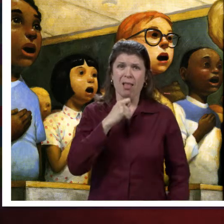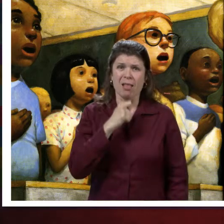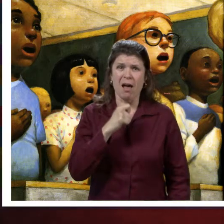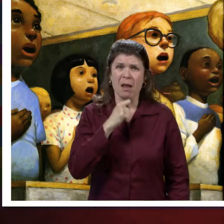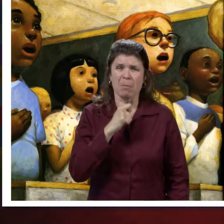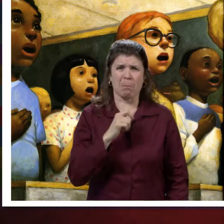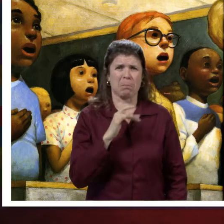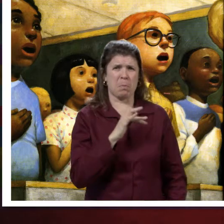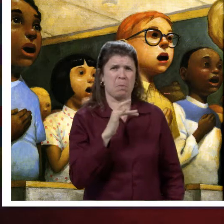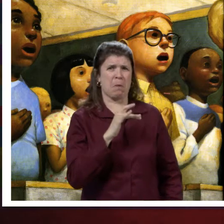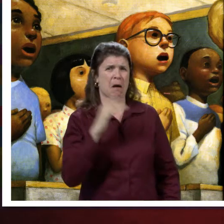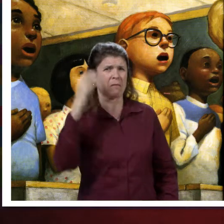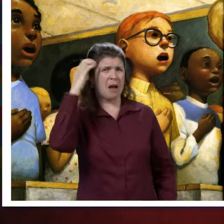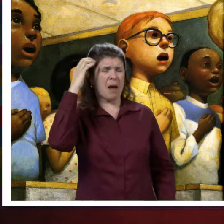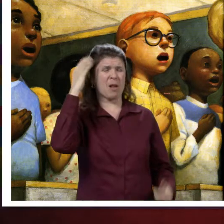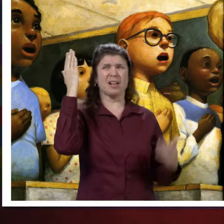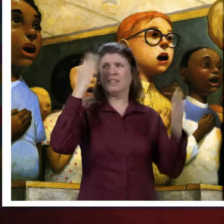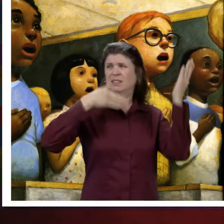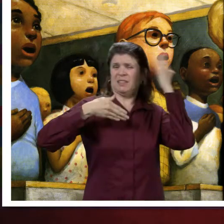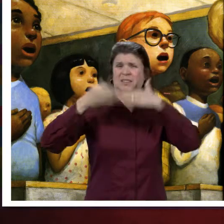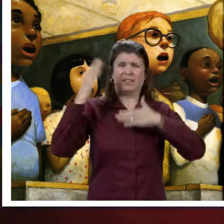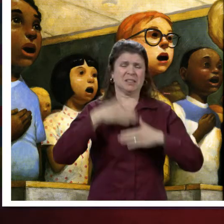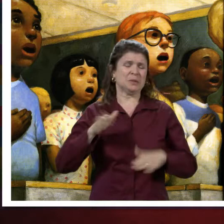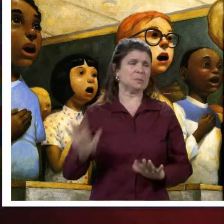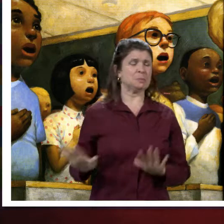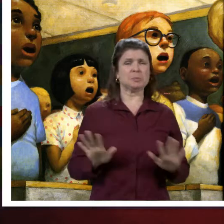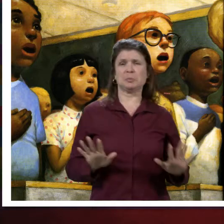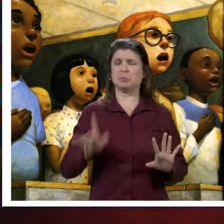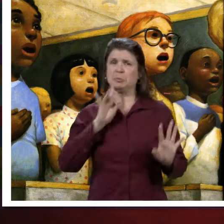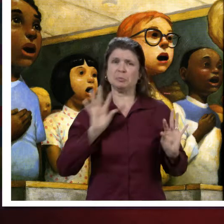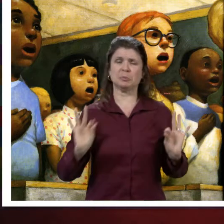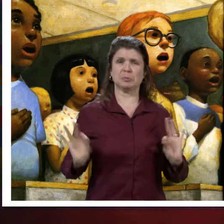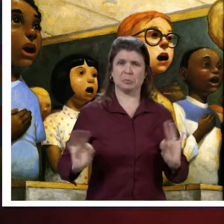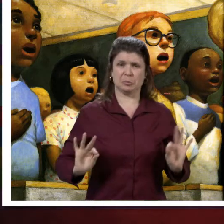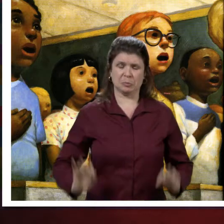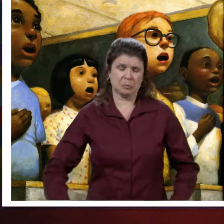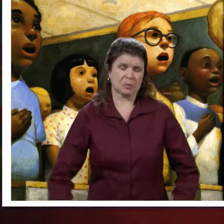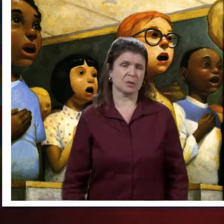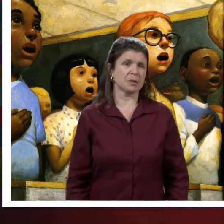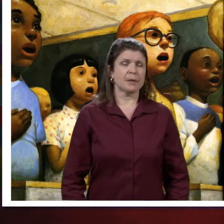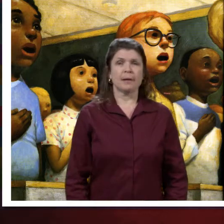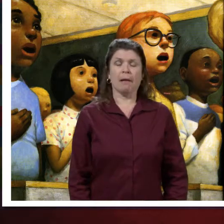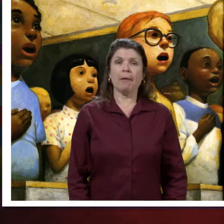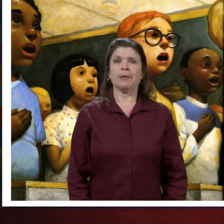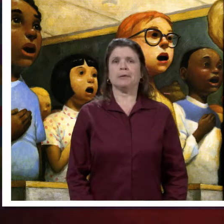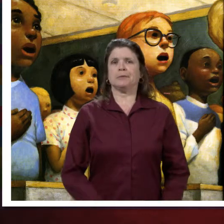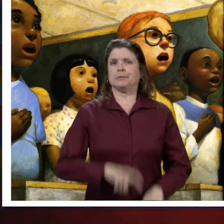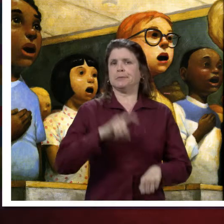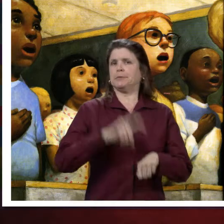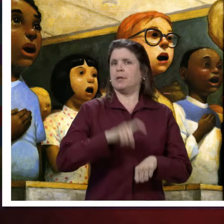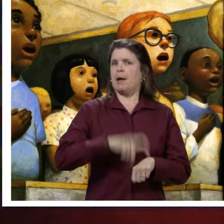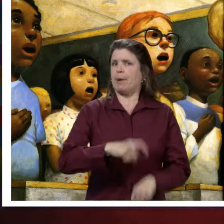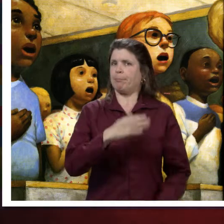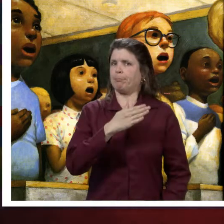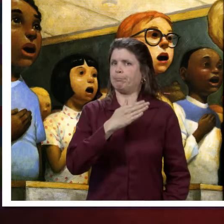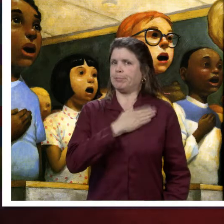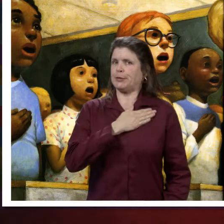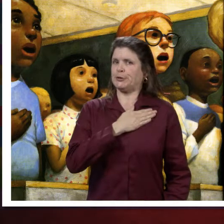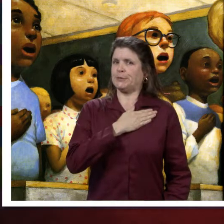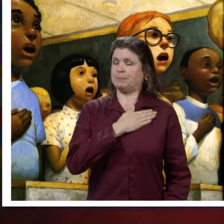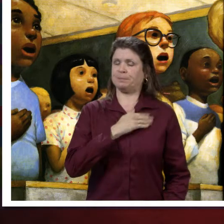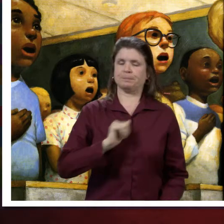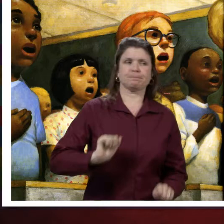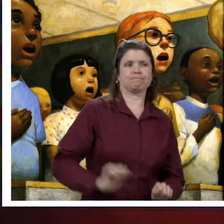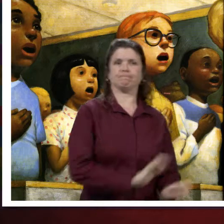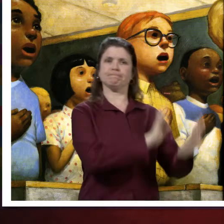Camilla Crayon and Night of the Living Lollipop. She tried her best to act as if everything were normal,